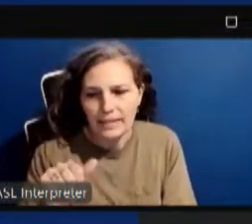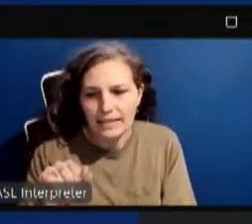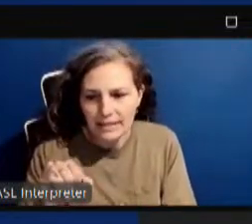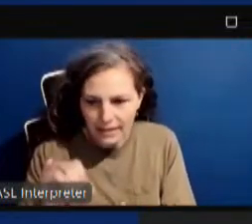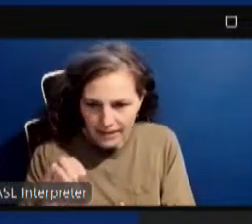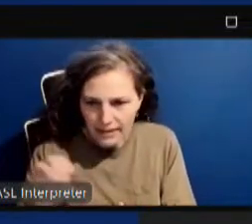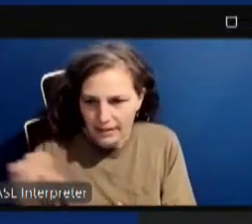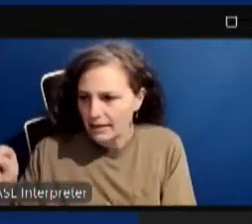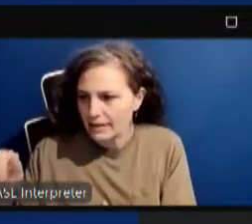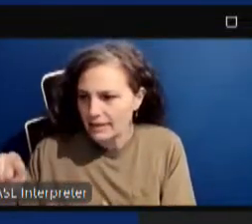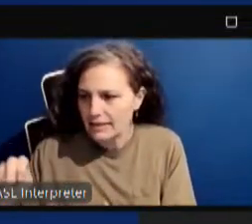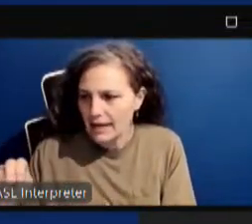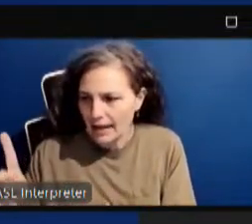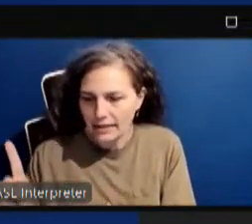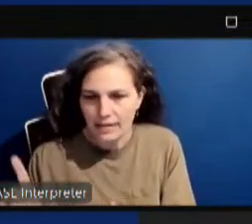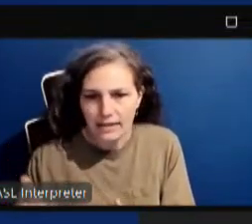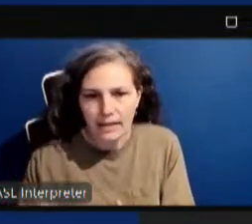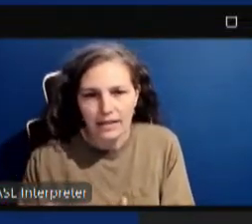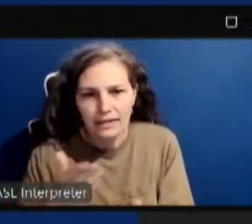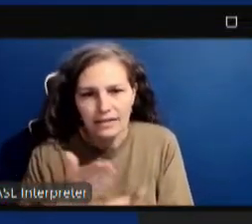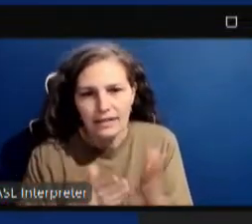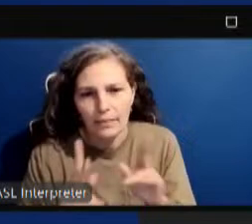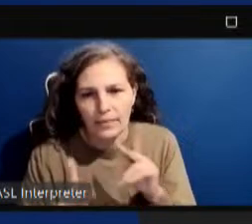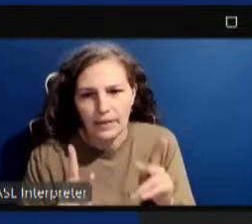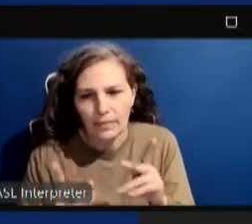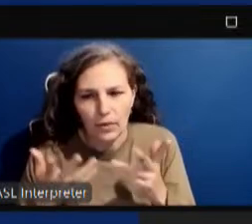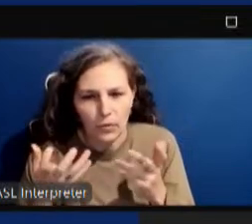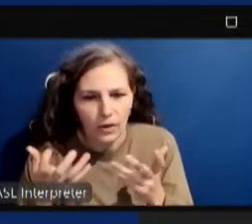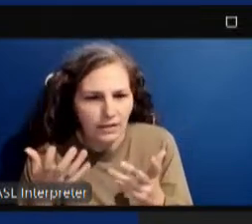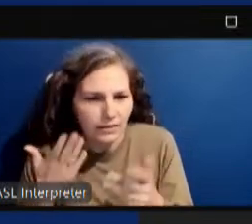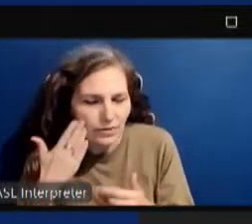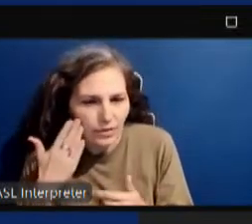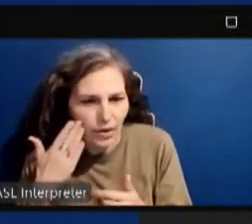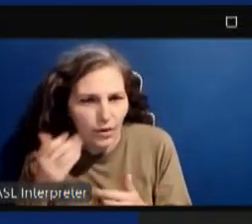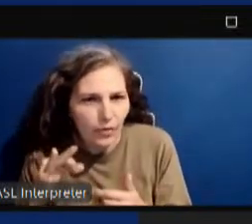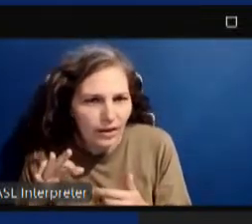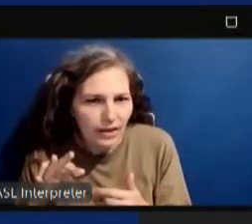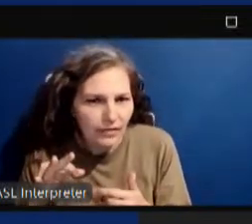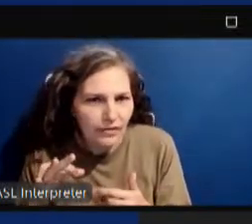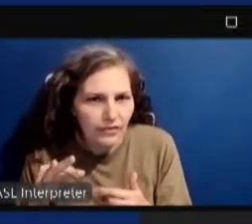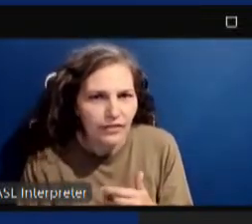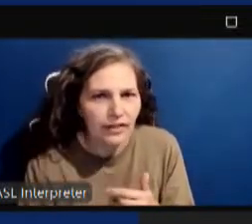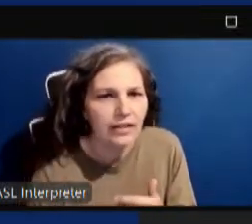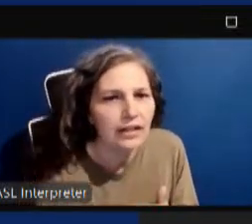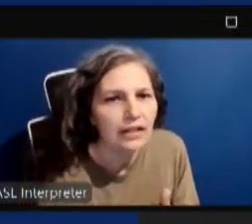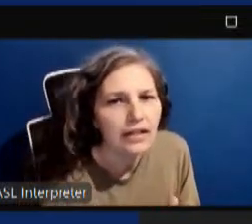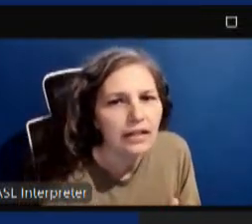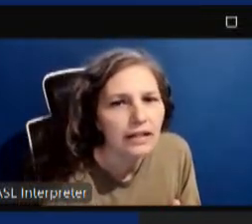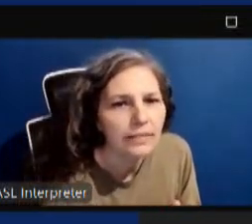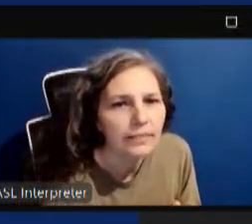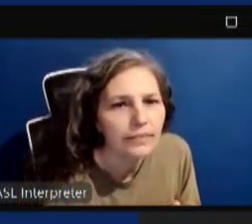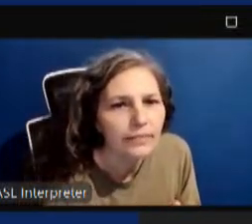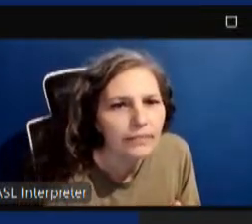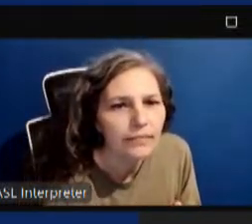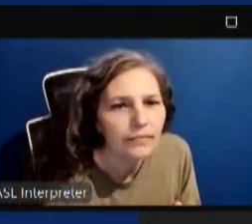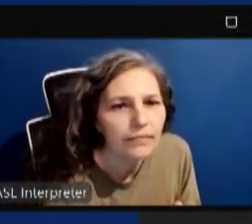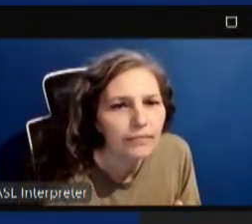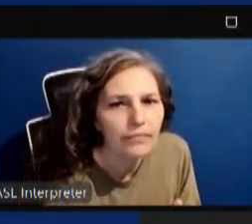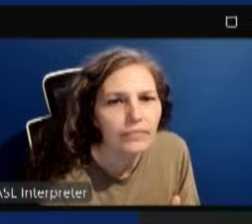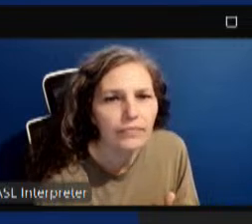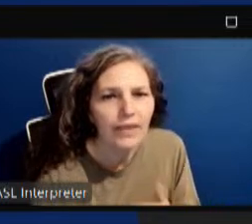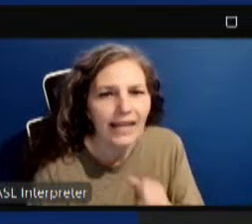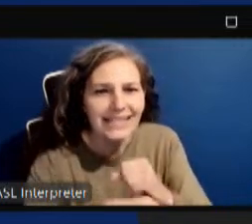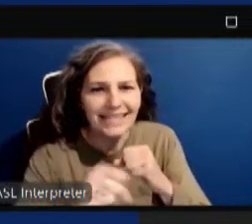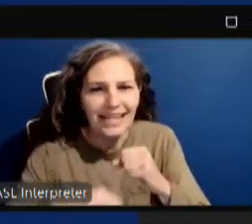for some, this decision on whether extending sewer services to homes that are on septics could determine